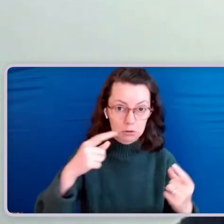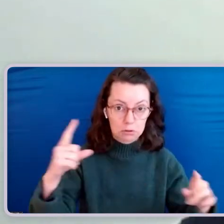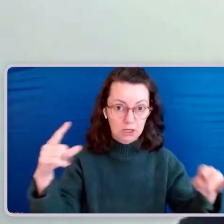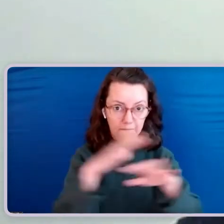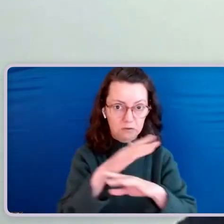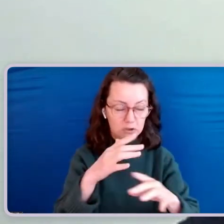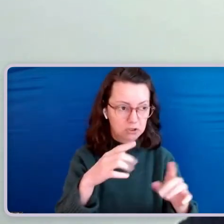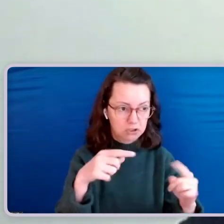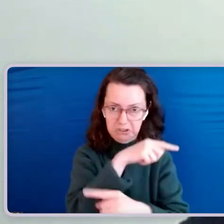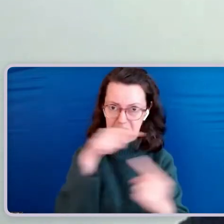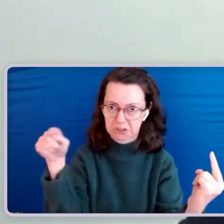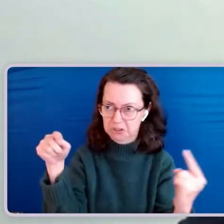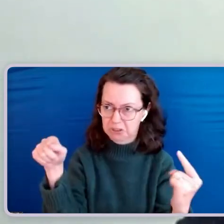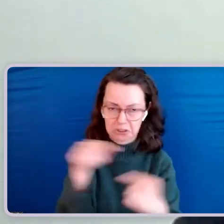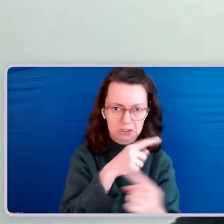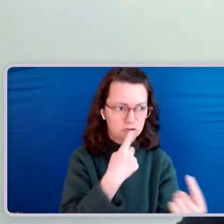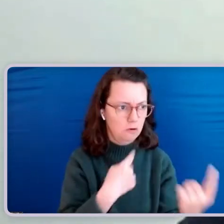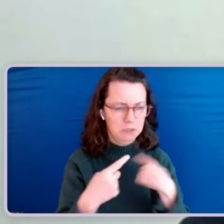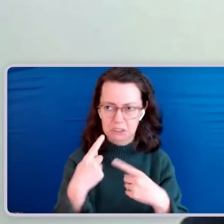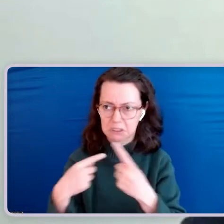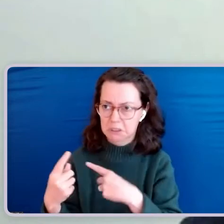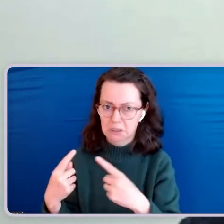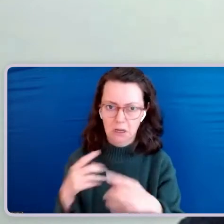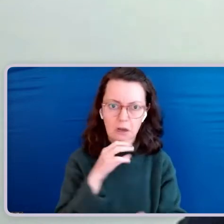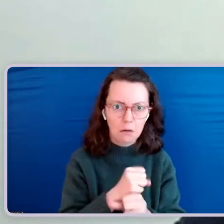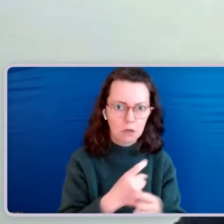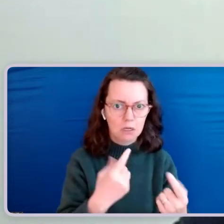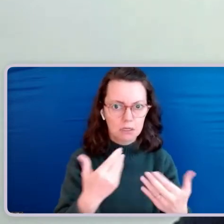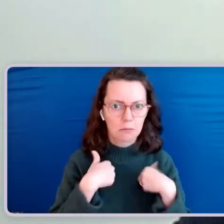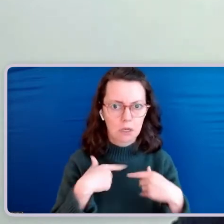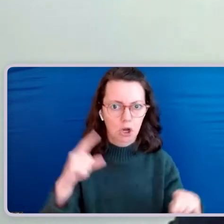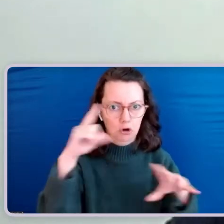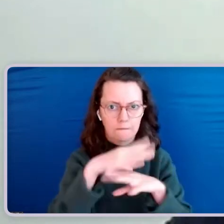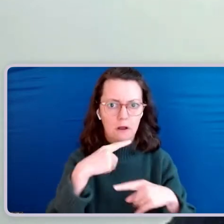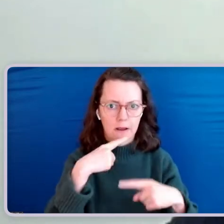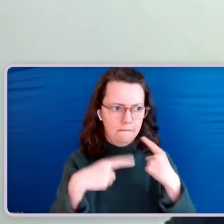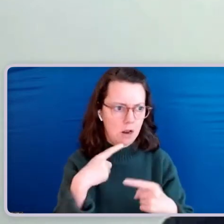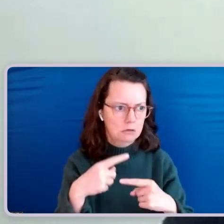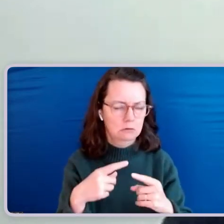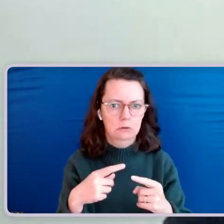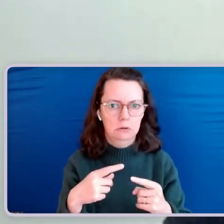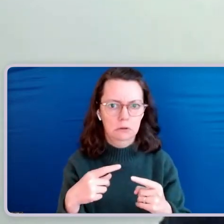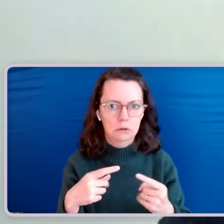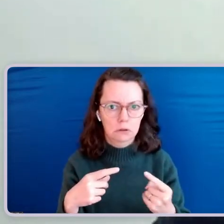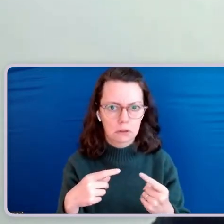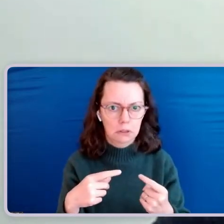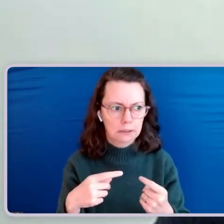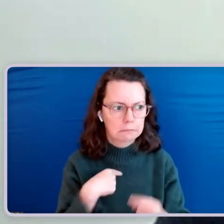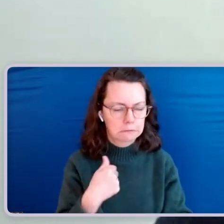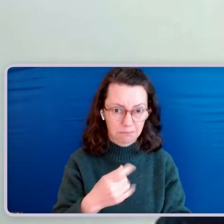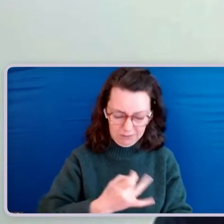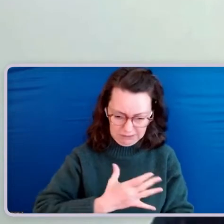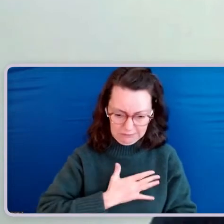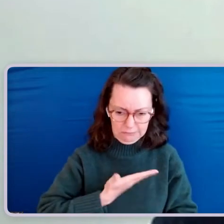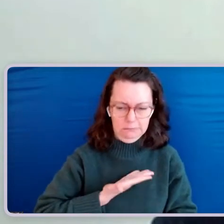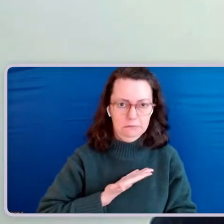anywhere, especially from government. So I just think it's a matter of, if you get COVID,